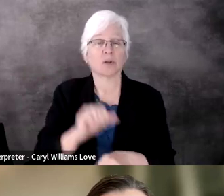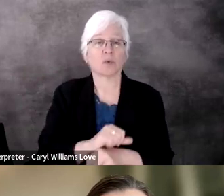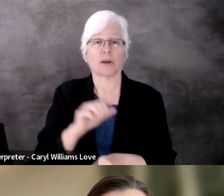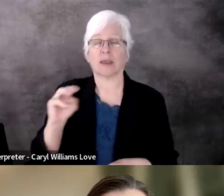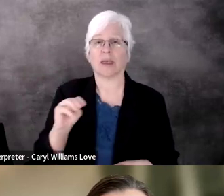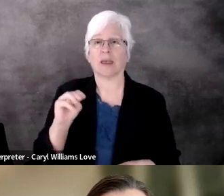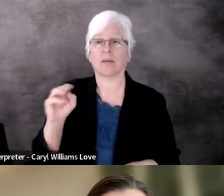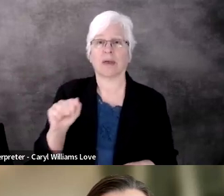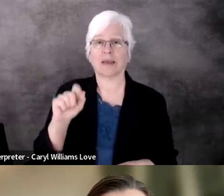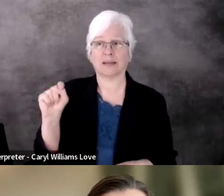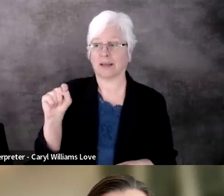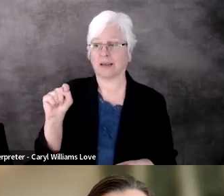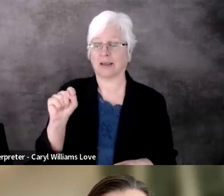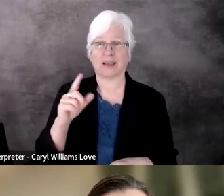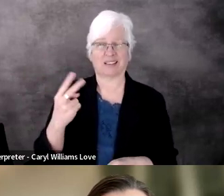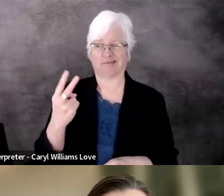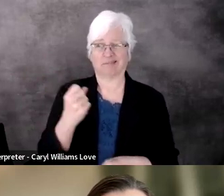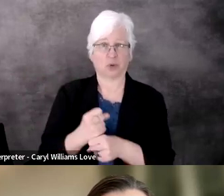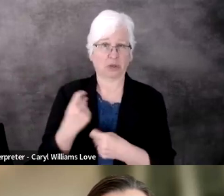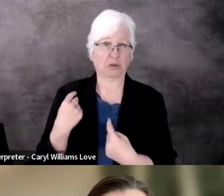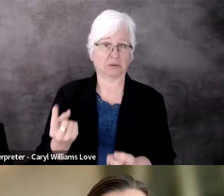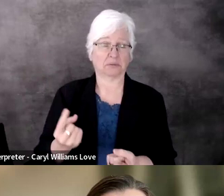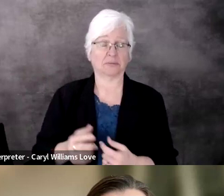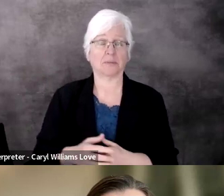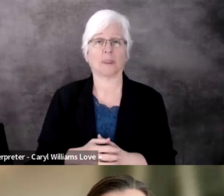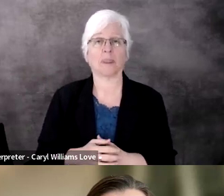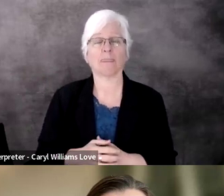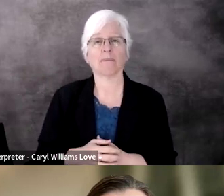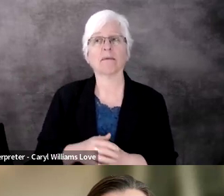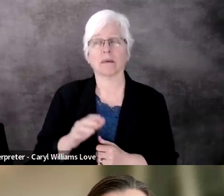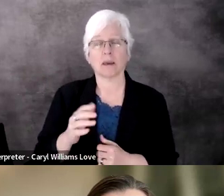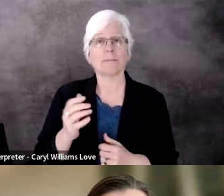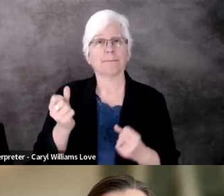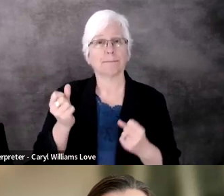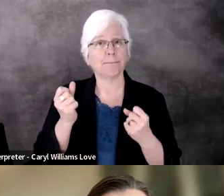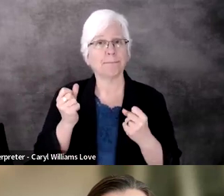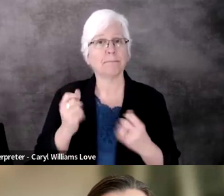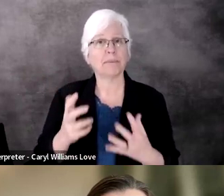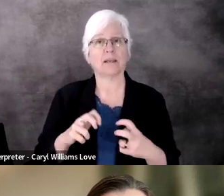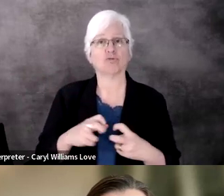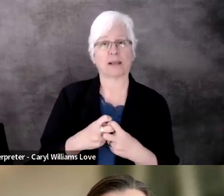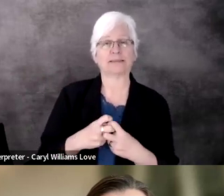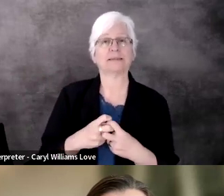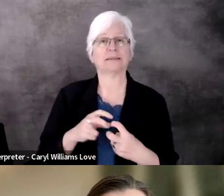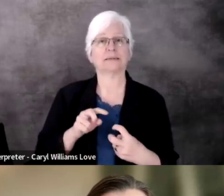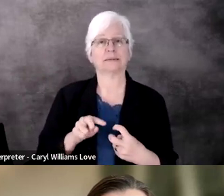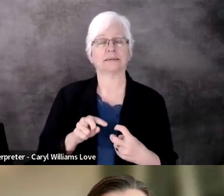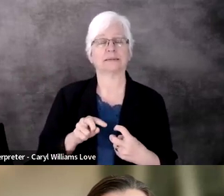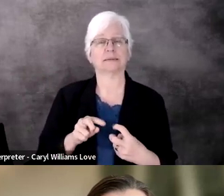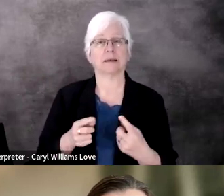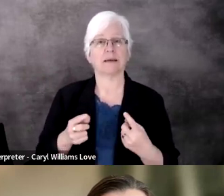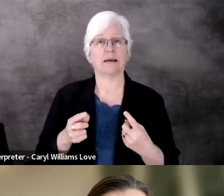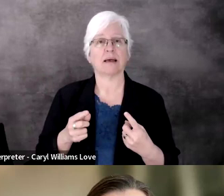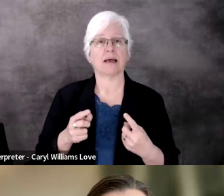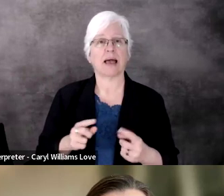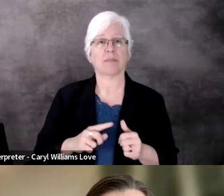past almost 2 years is that a lot of crises will happen at the inception